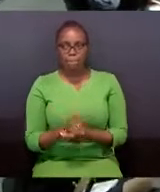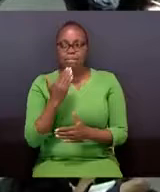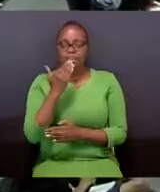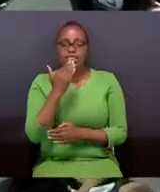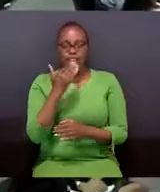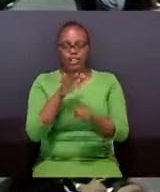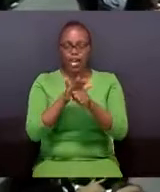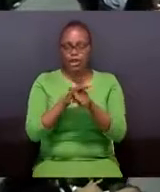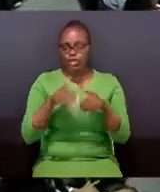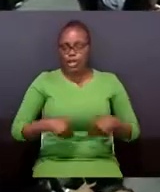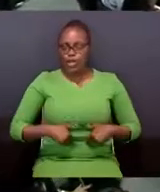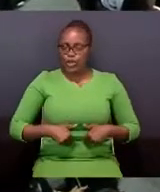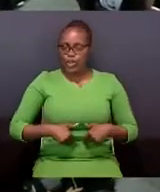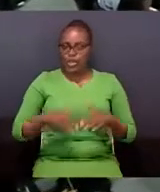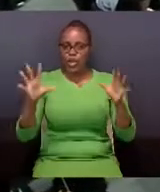Thank you, Youth Connect.